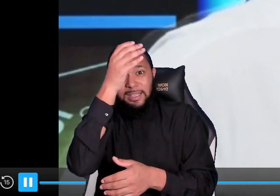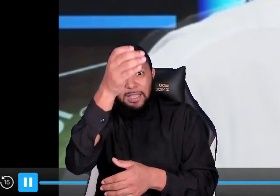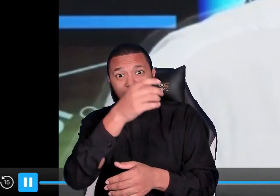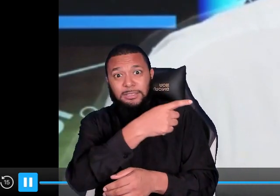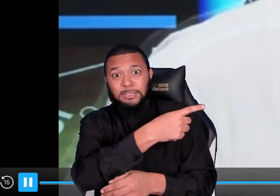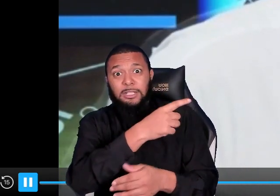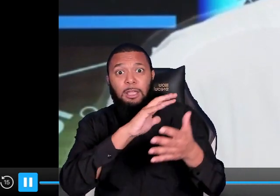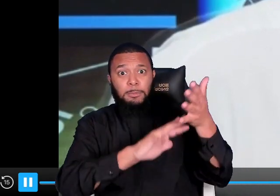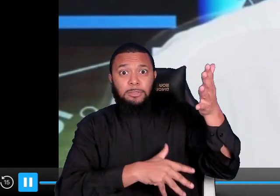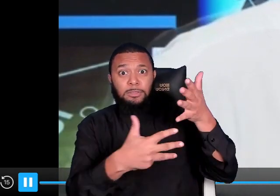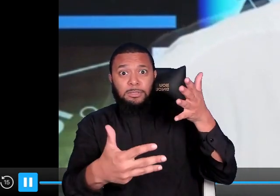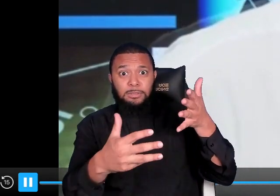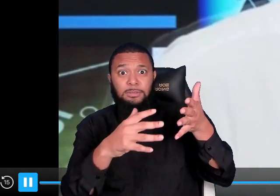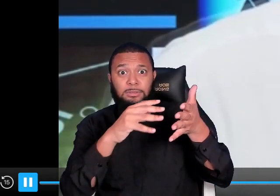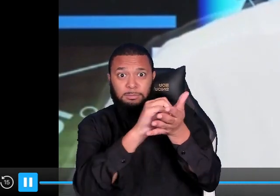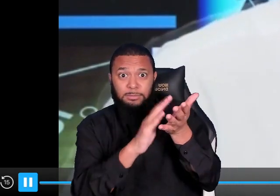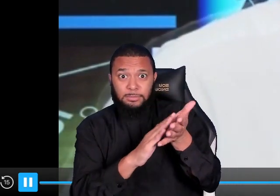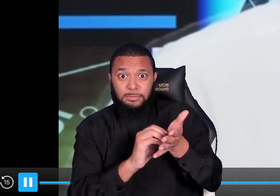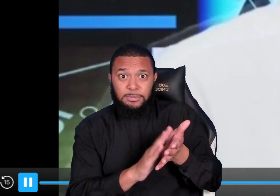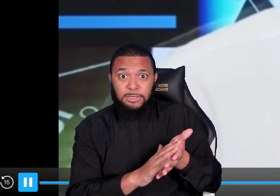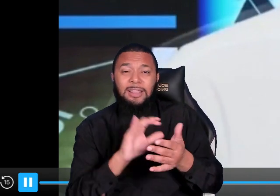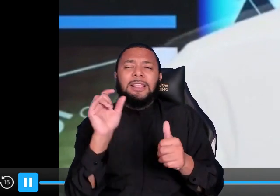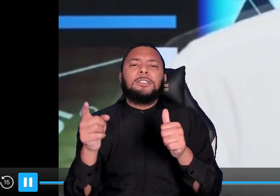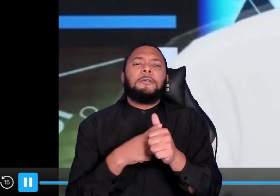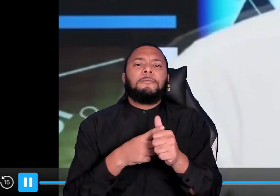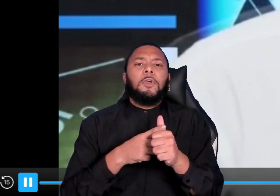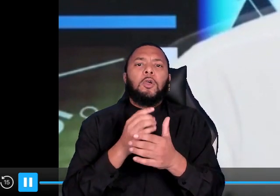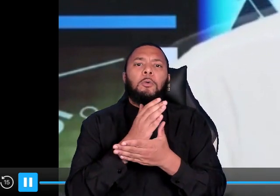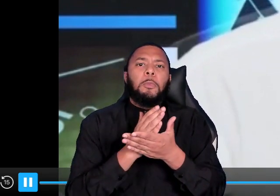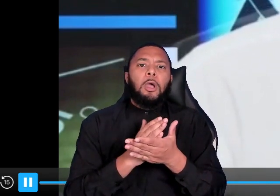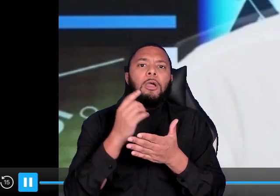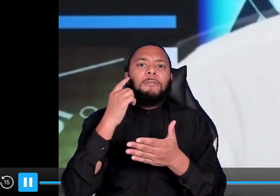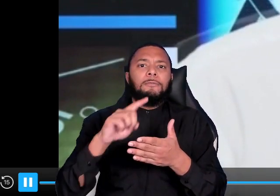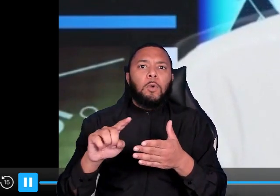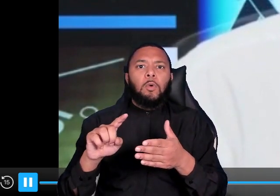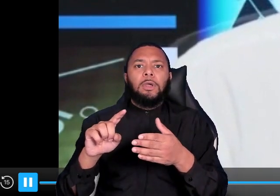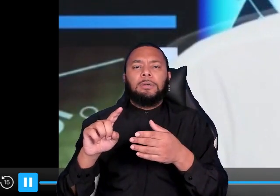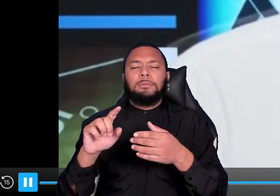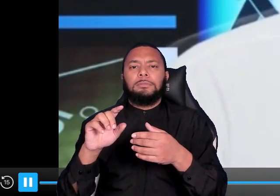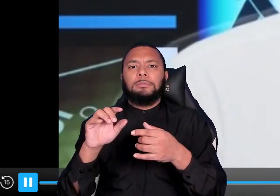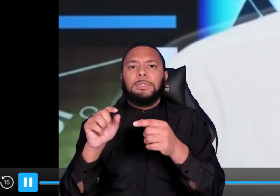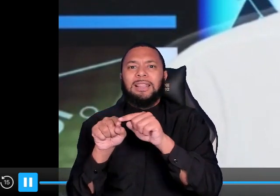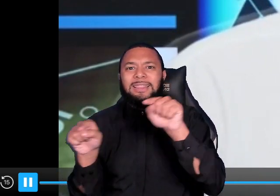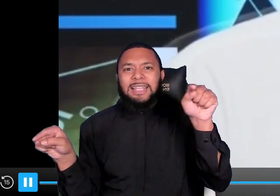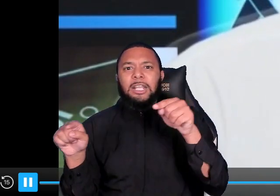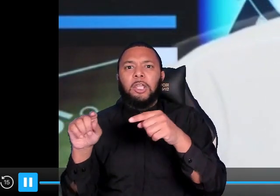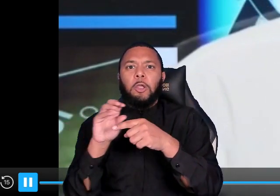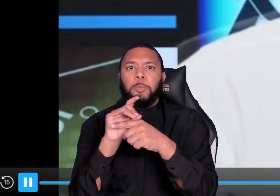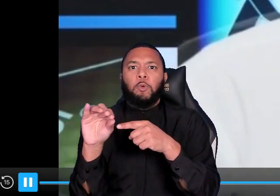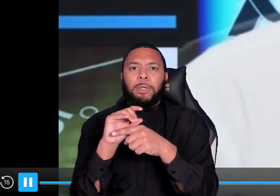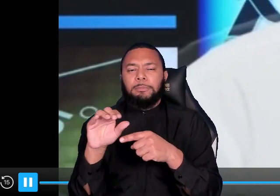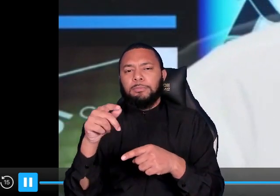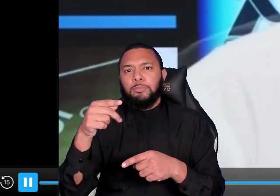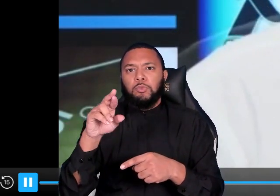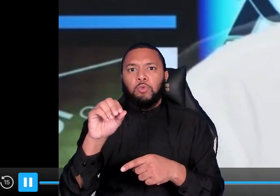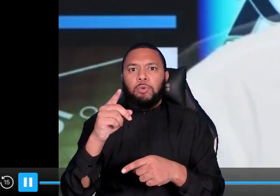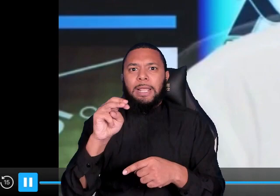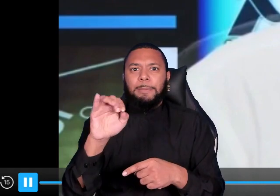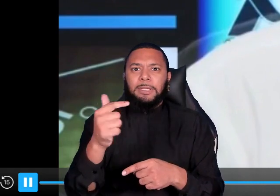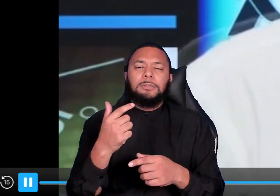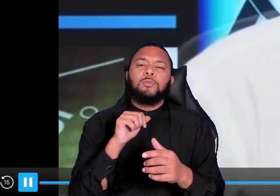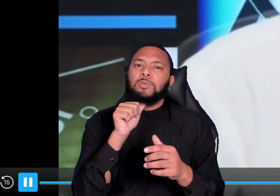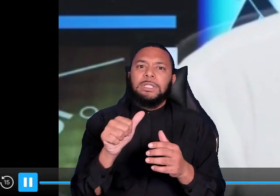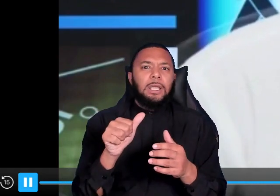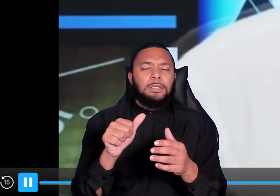drawing these graphs is the first step in doing linear programming. So it's not that we're just drawing these pictures for fun,